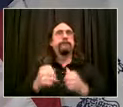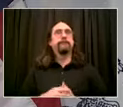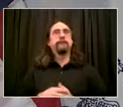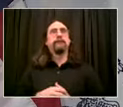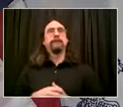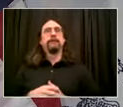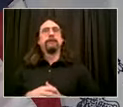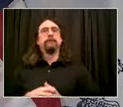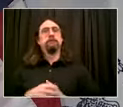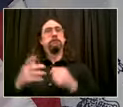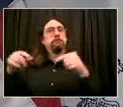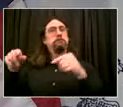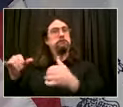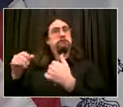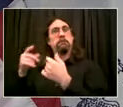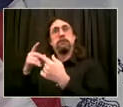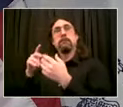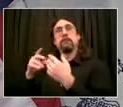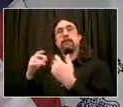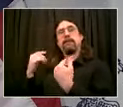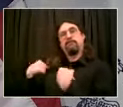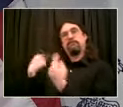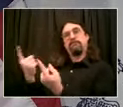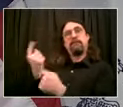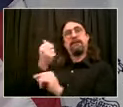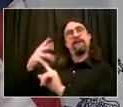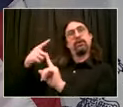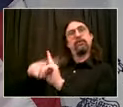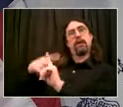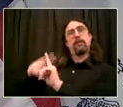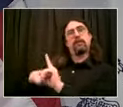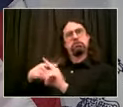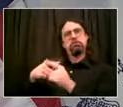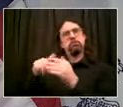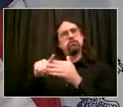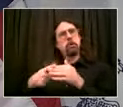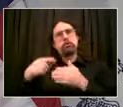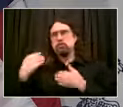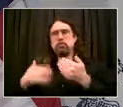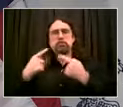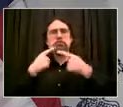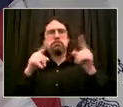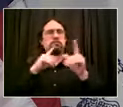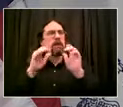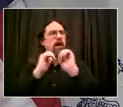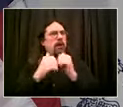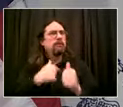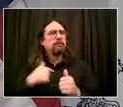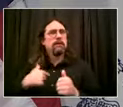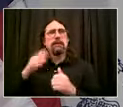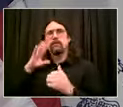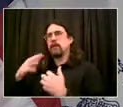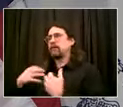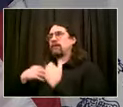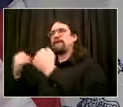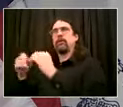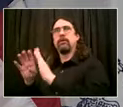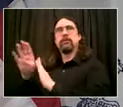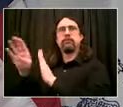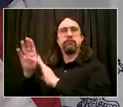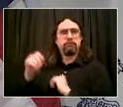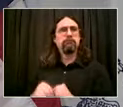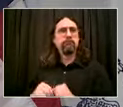year. And deputy mayors and agencies have been tasked with those roles, created a lot of those ideas to their credit, and they're implementing them